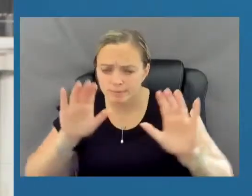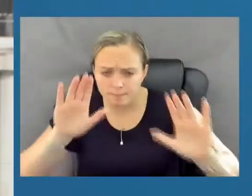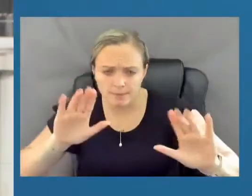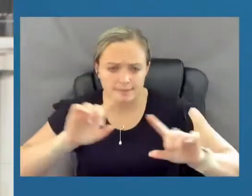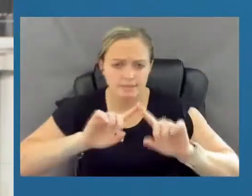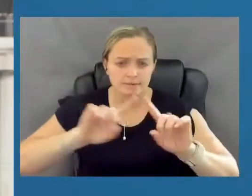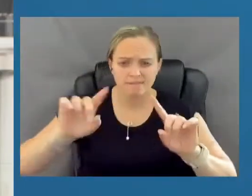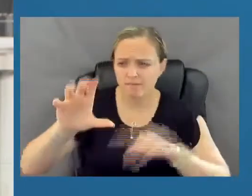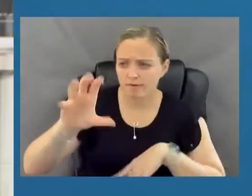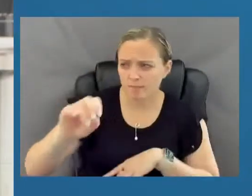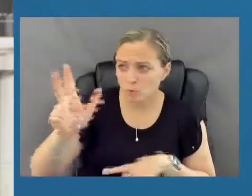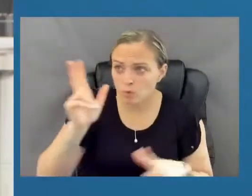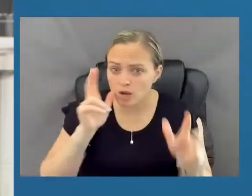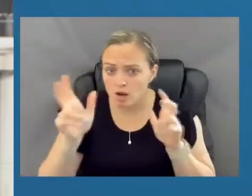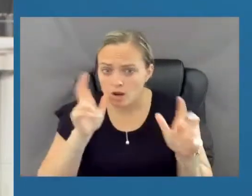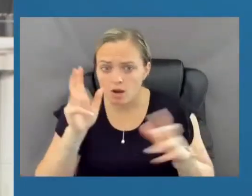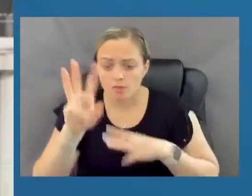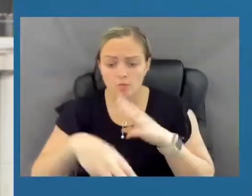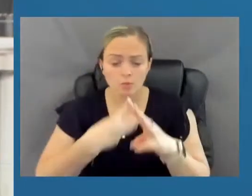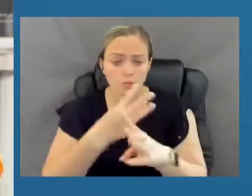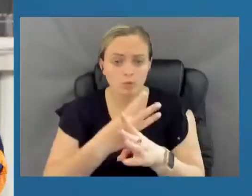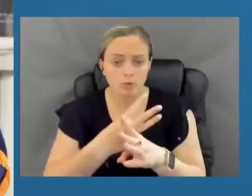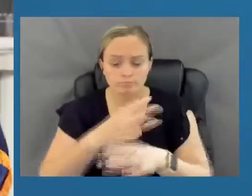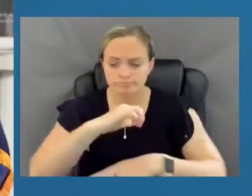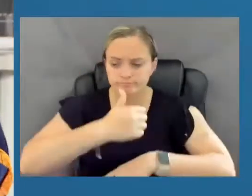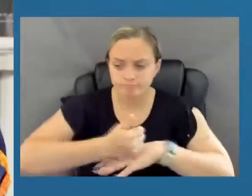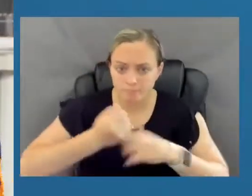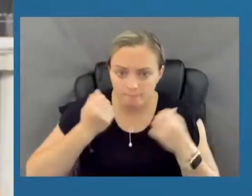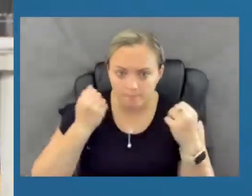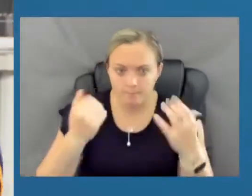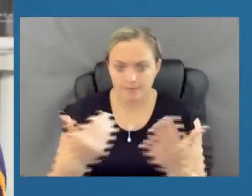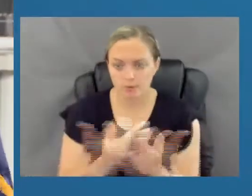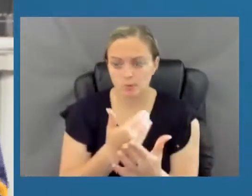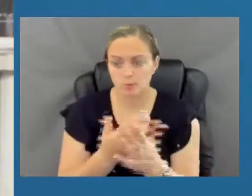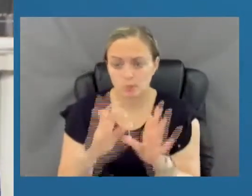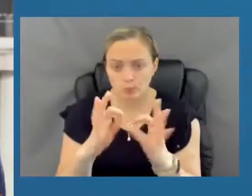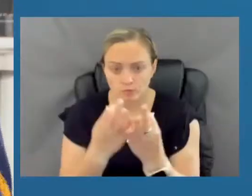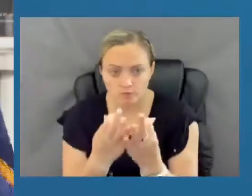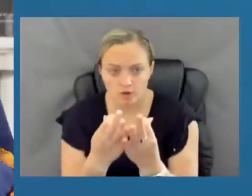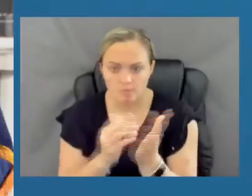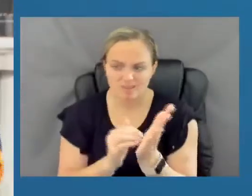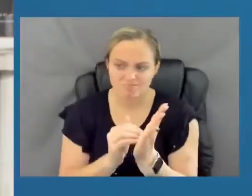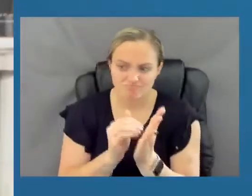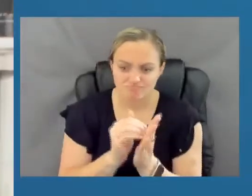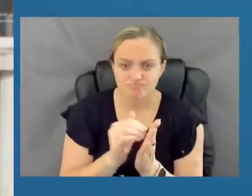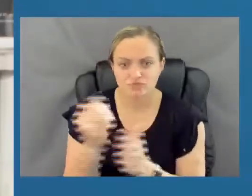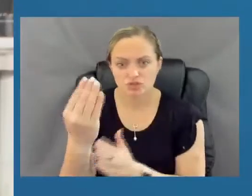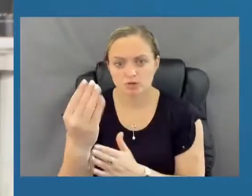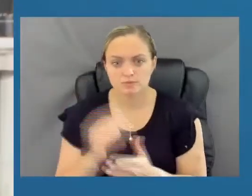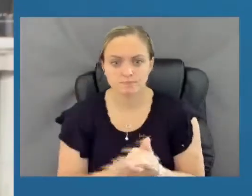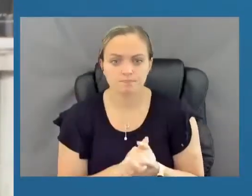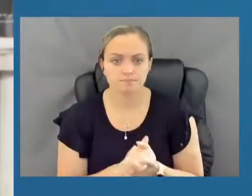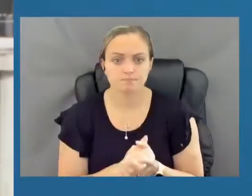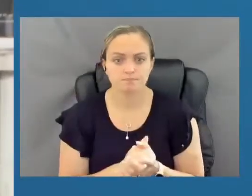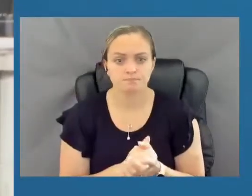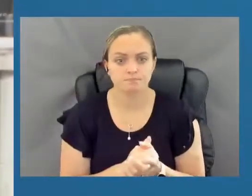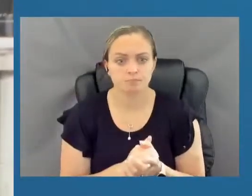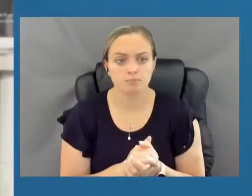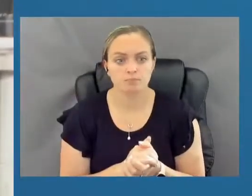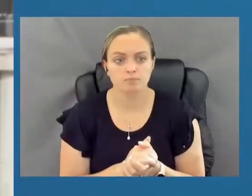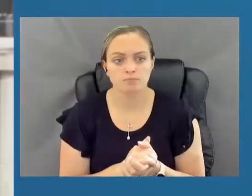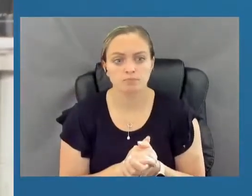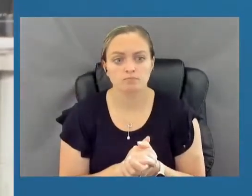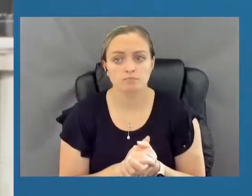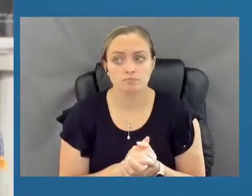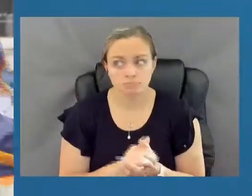that you hear about globally, and creating thousands of new family-sustaining jobs. Now, they want to be